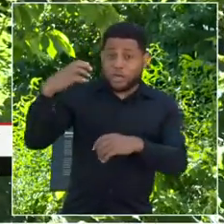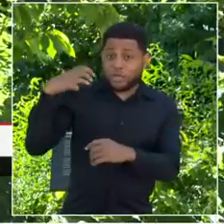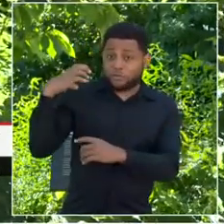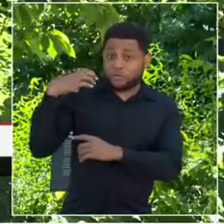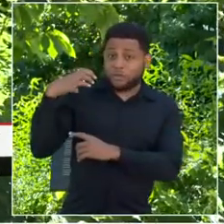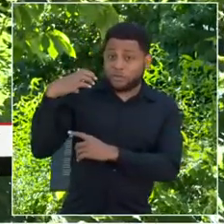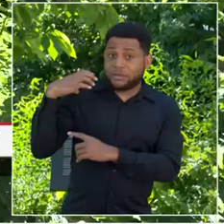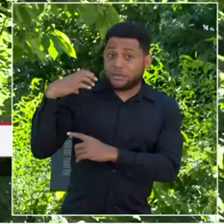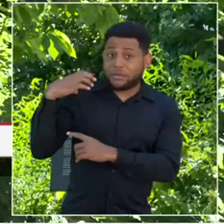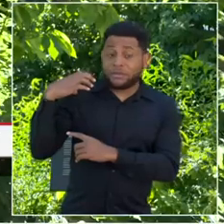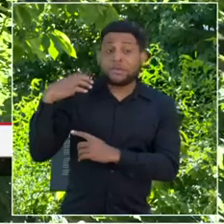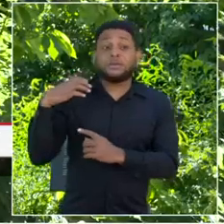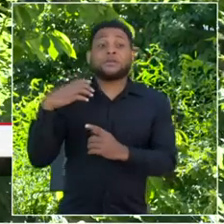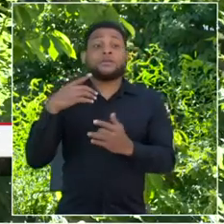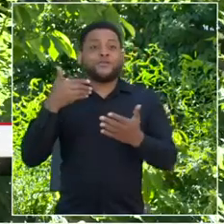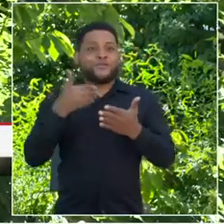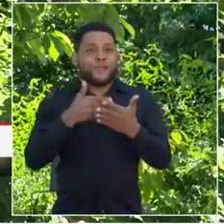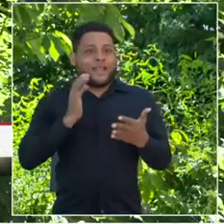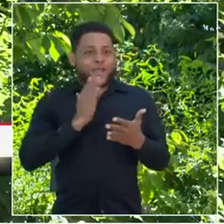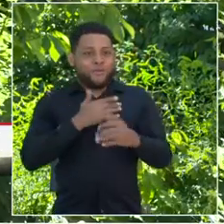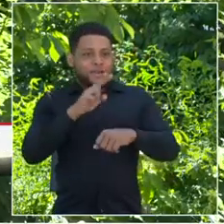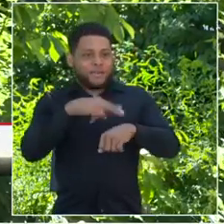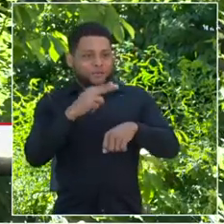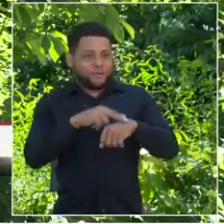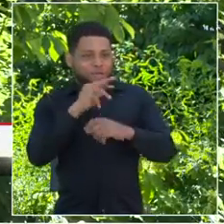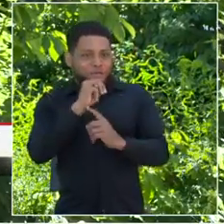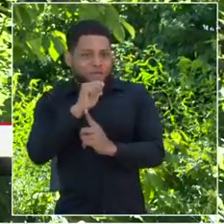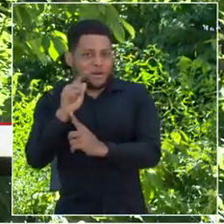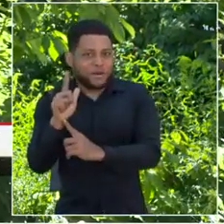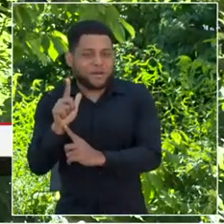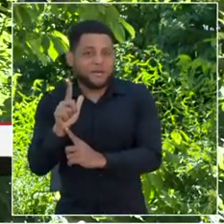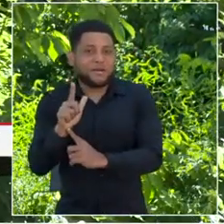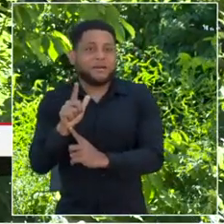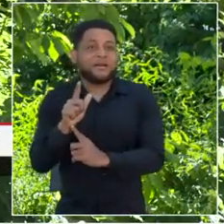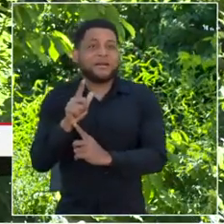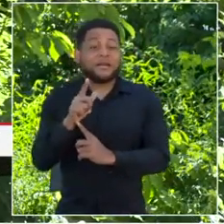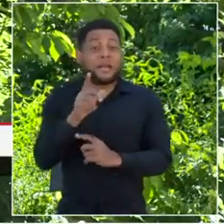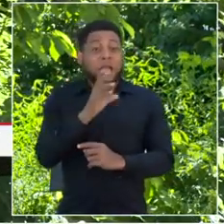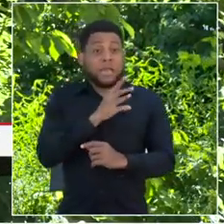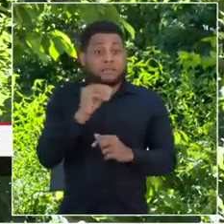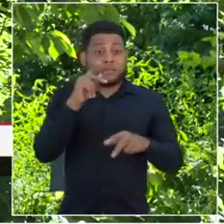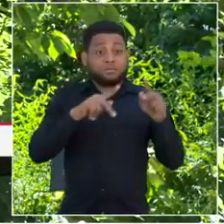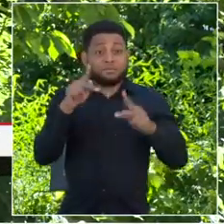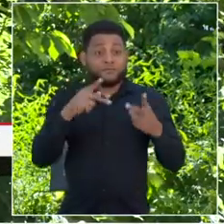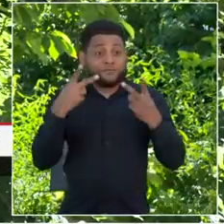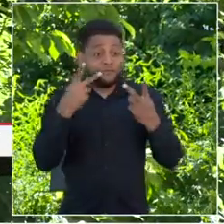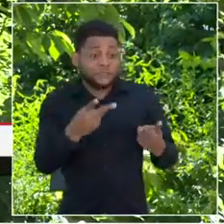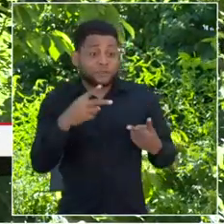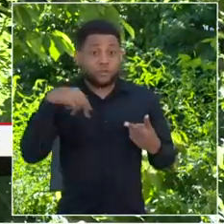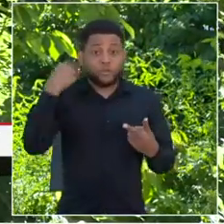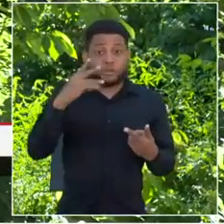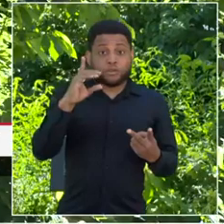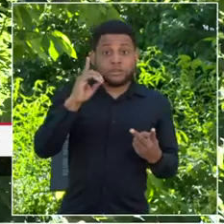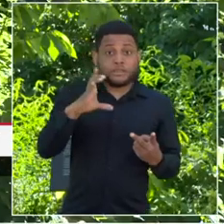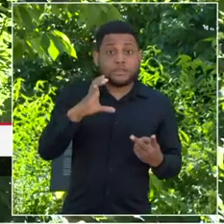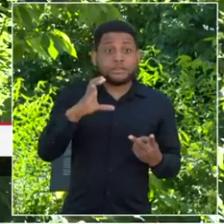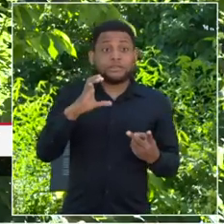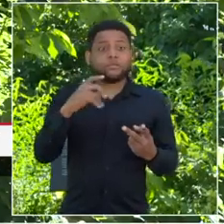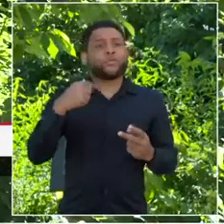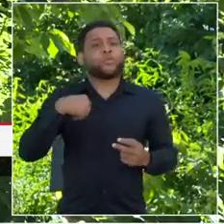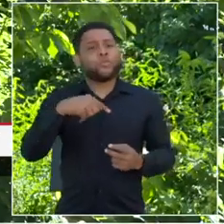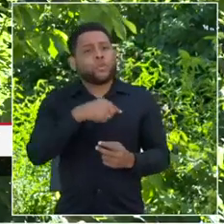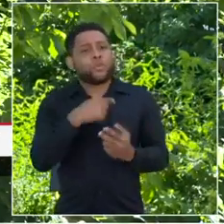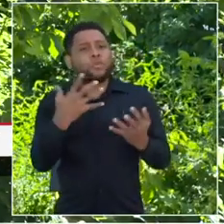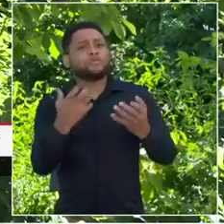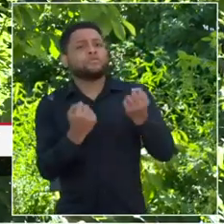beautiful National Mall. And for people visiting Washington, D.C., their trip, we know,